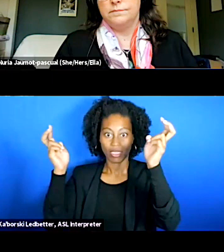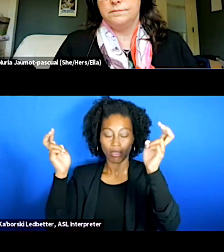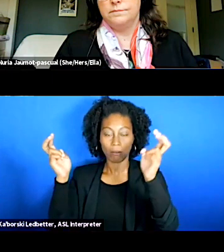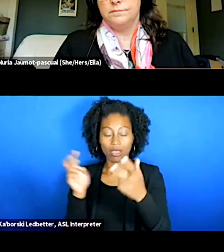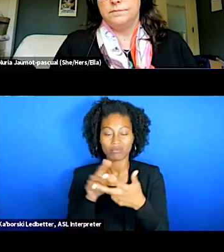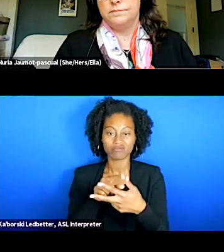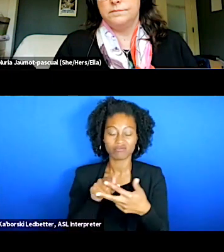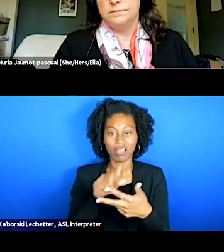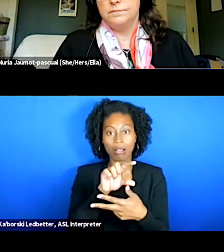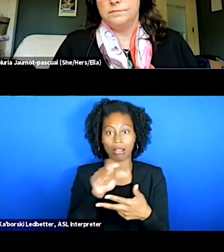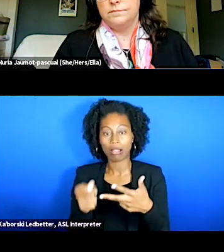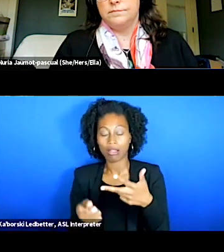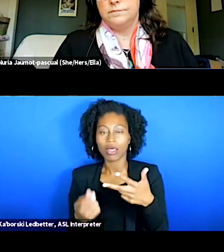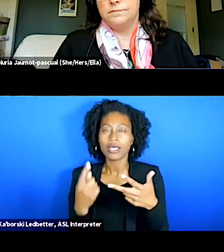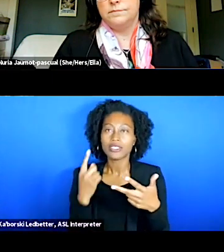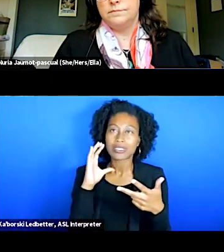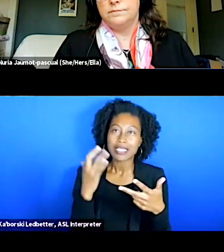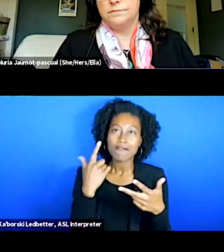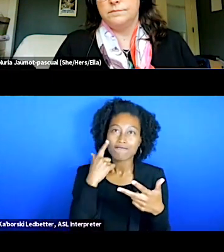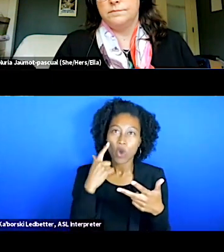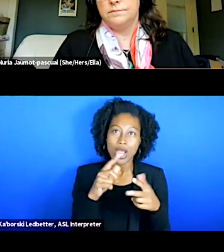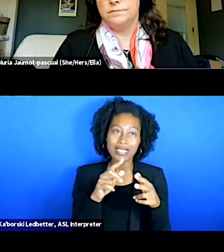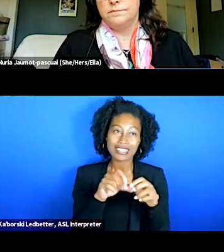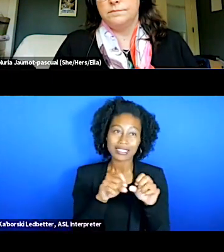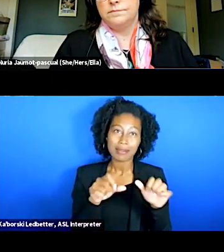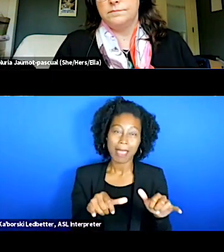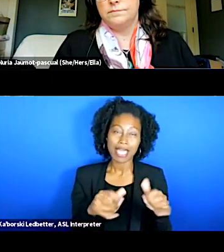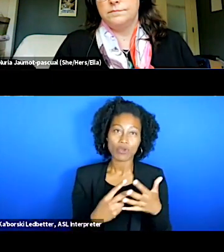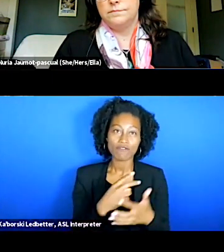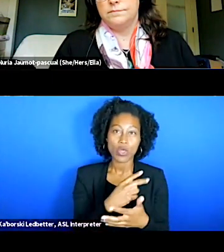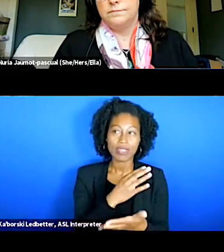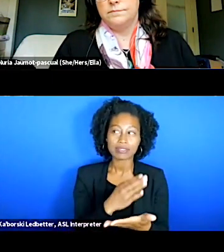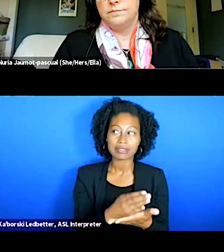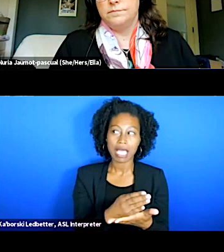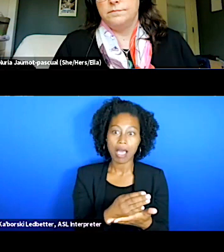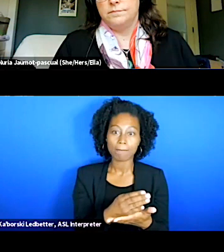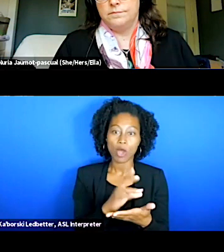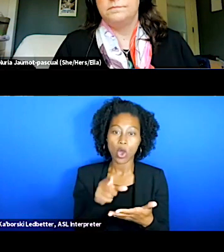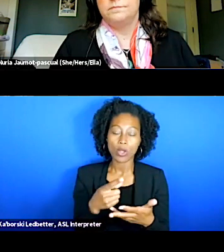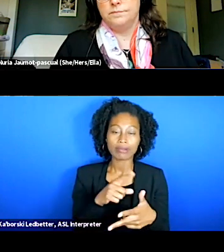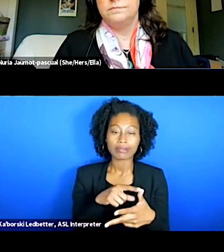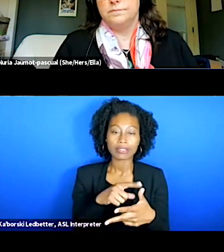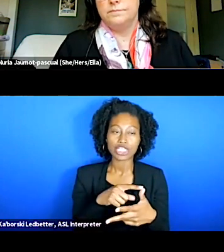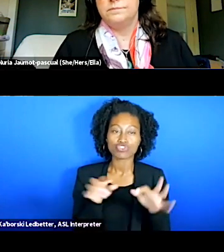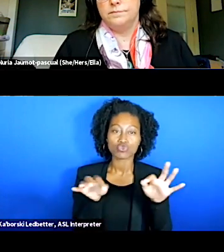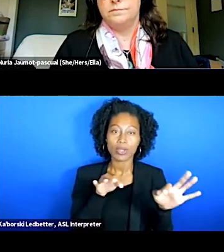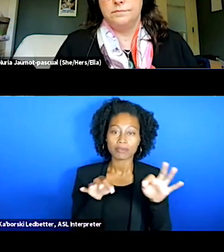that for systematic review, they stop at descriptive themes.